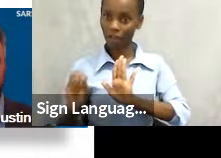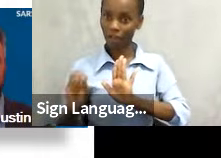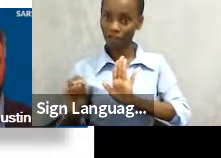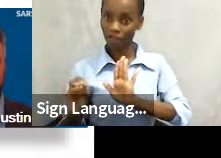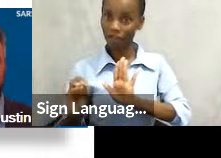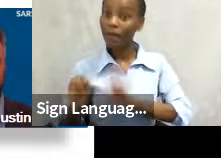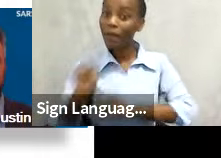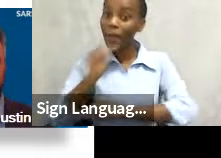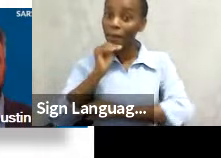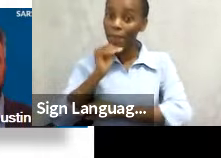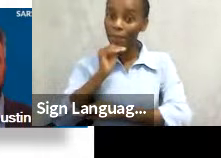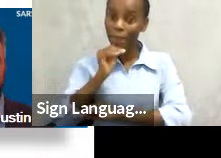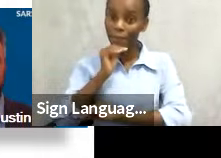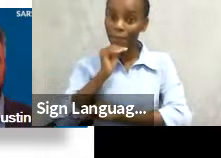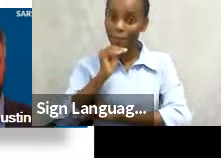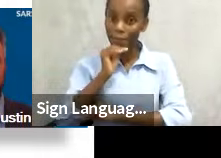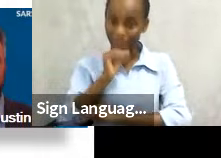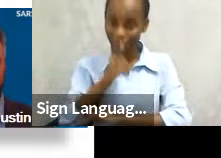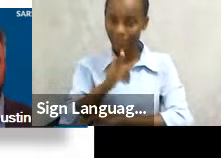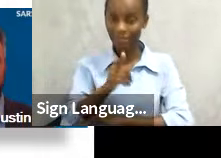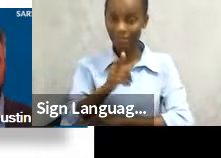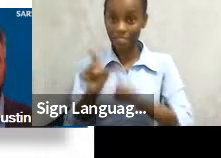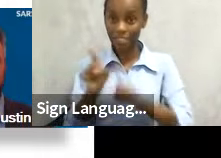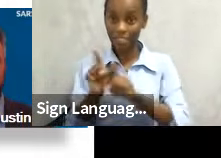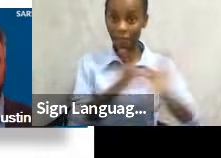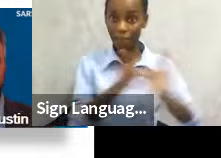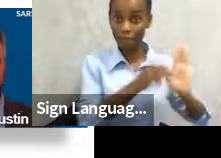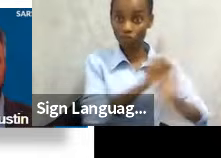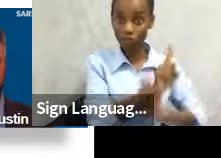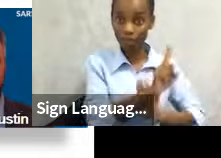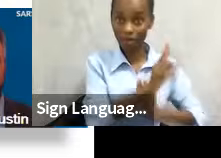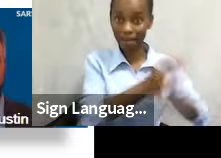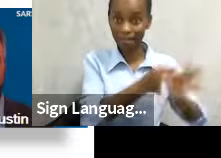direct correlation to page 1 of the notice of assessment.